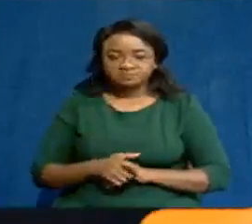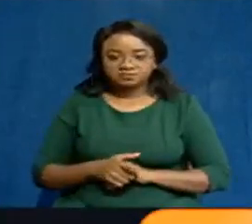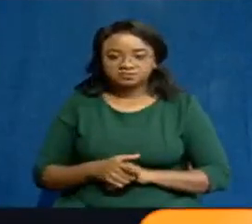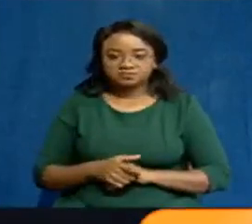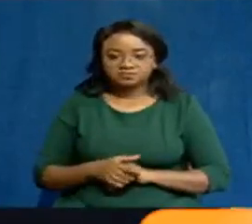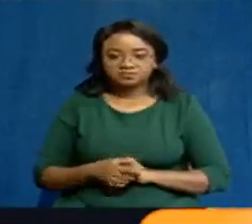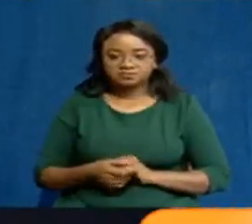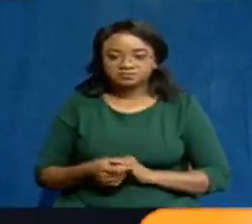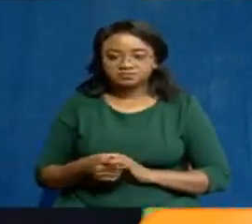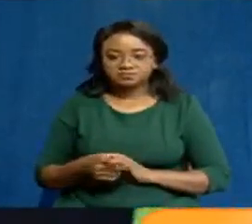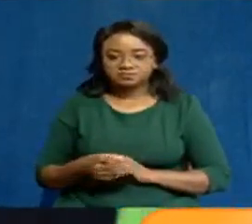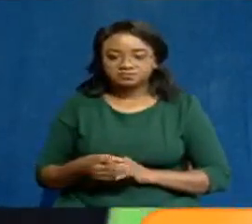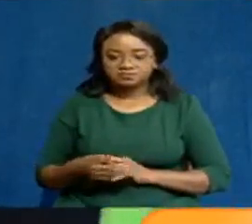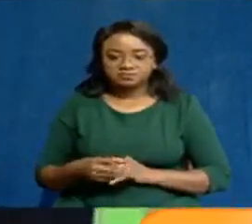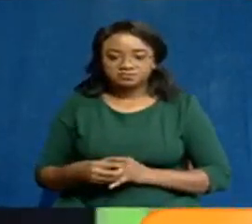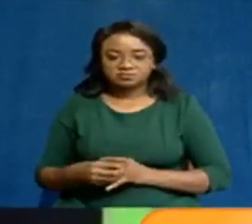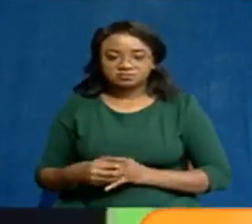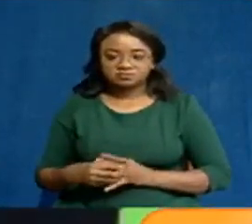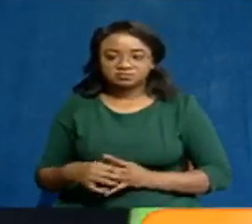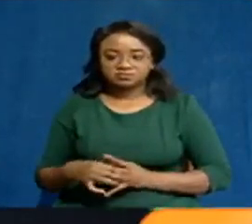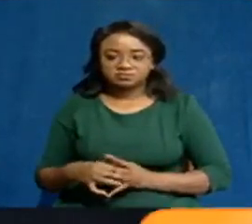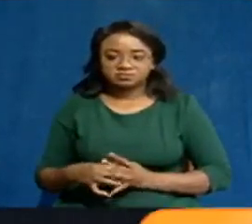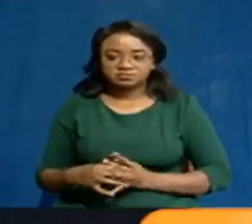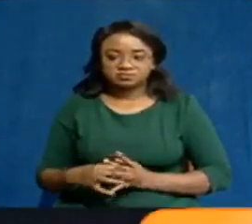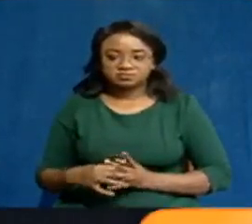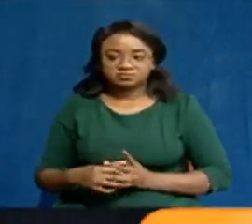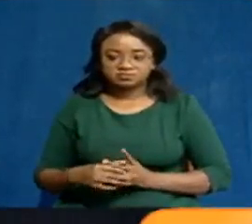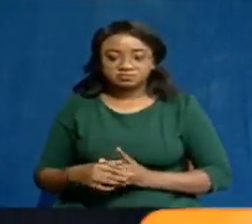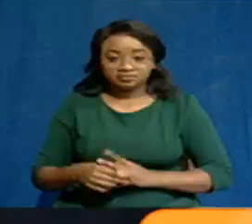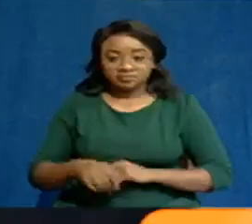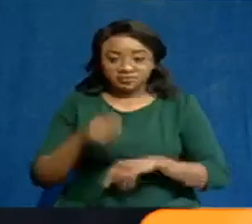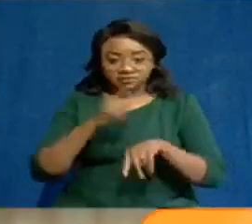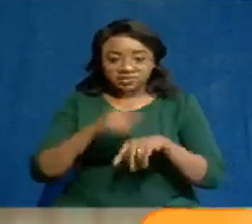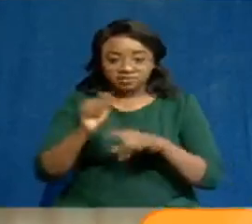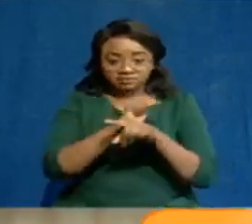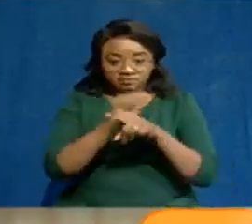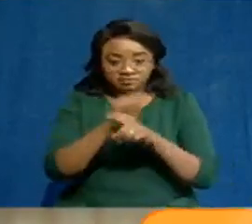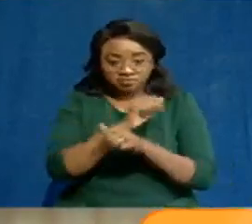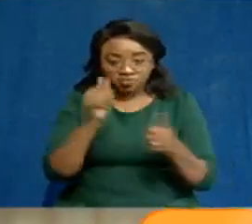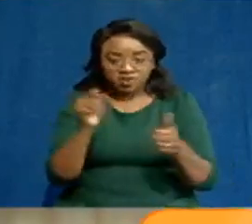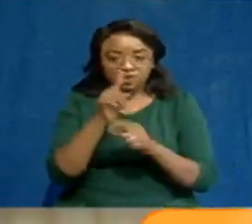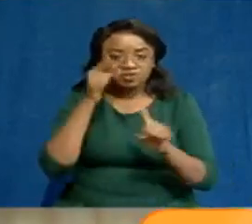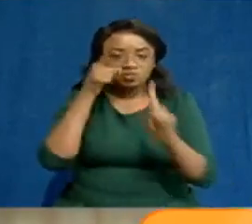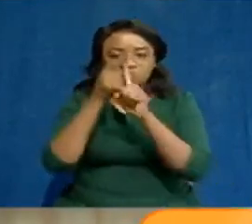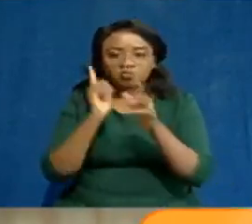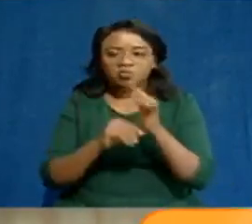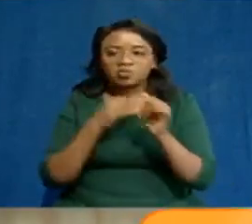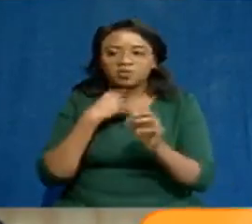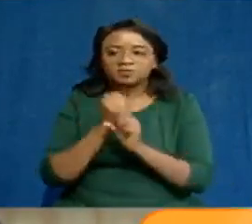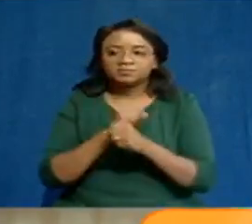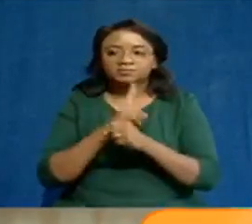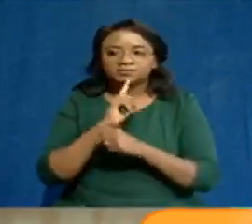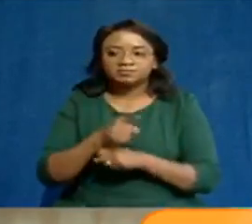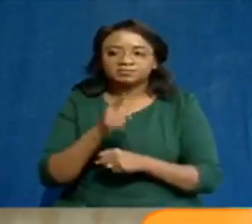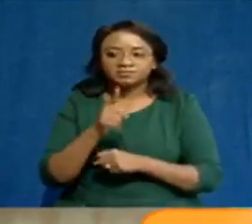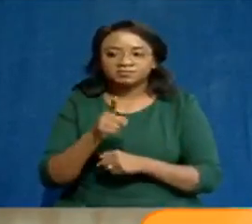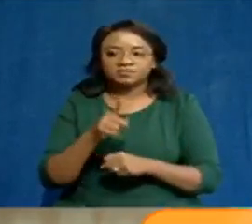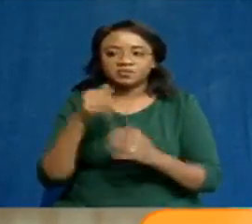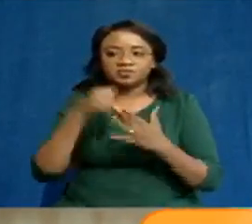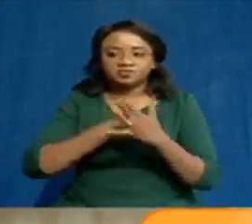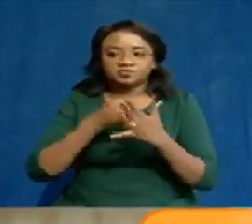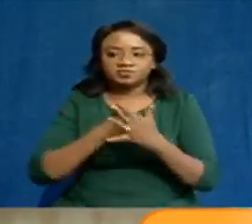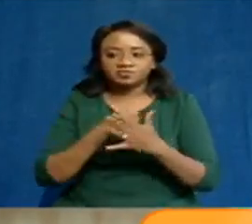the community. This way, as an ambassador, your primary goal is to ensure that you are advocating, you're championing, and you